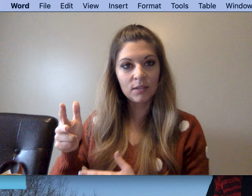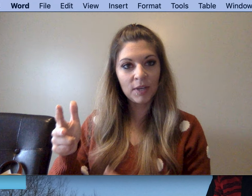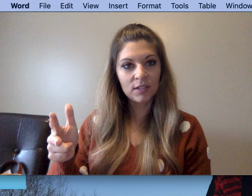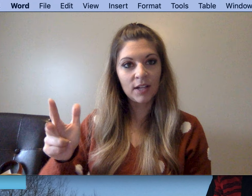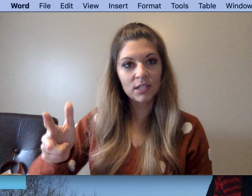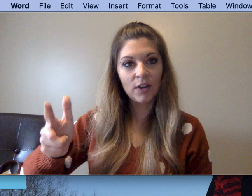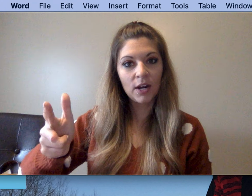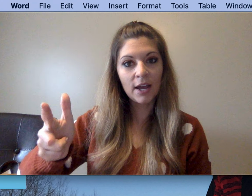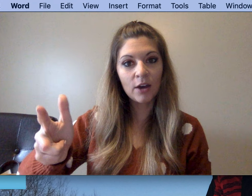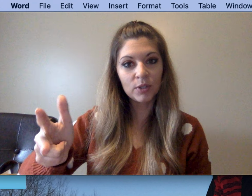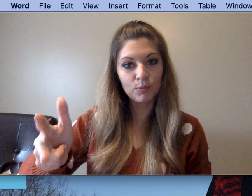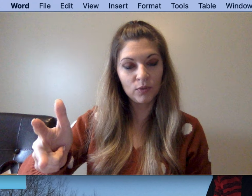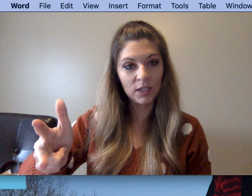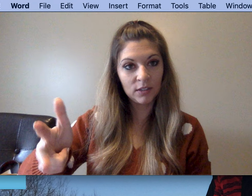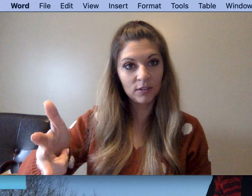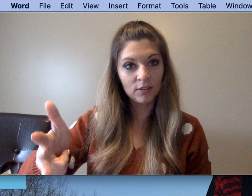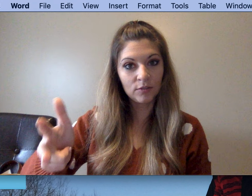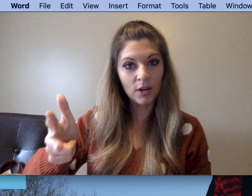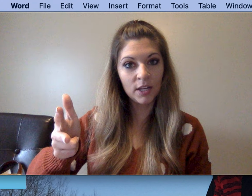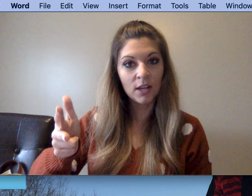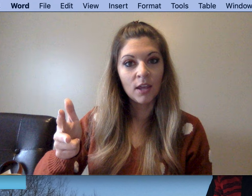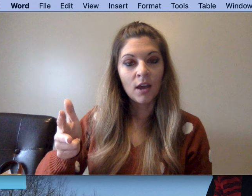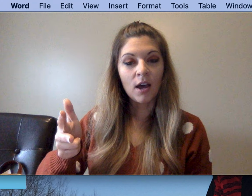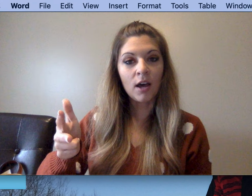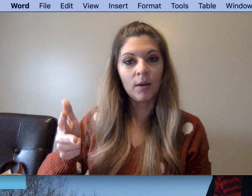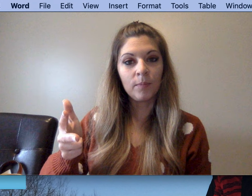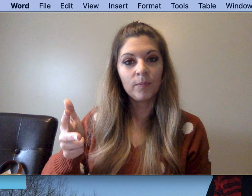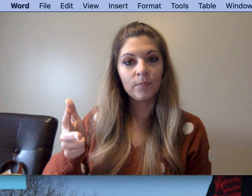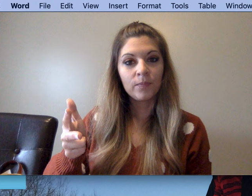a semantic classifier, how it's moving, right?